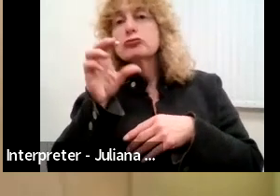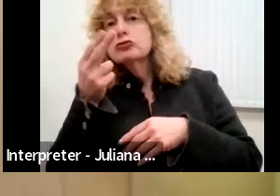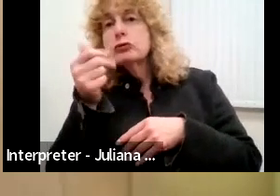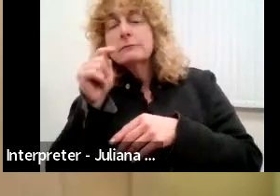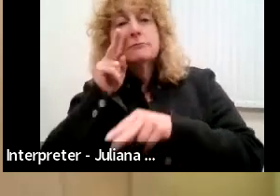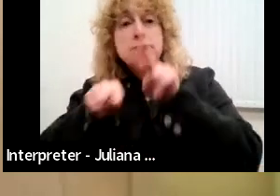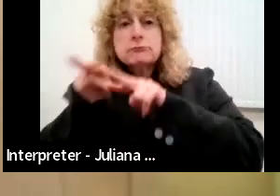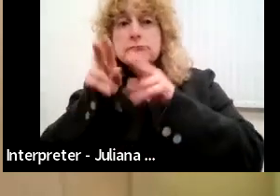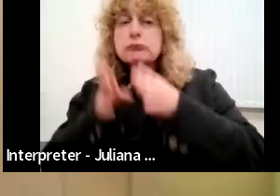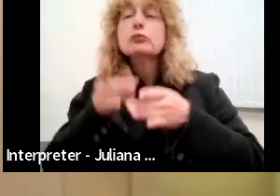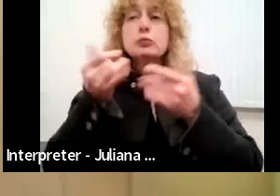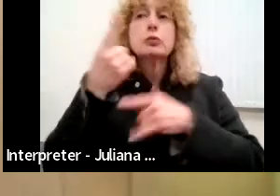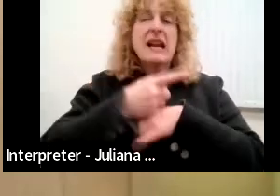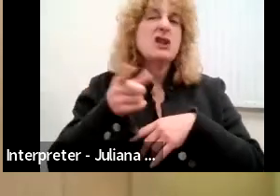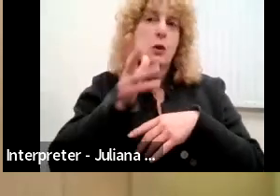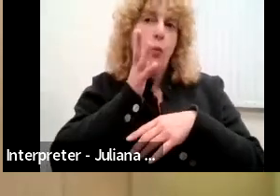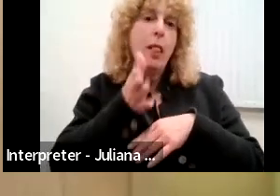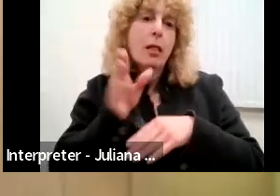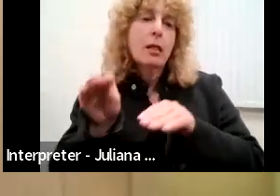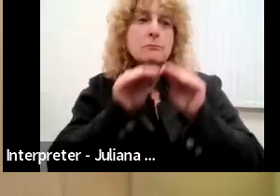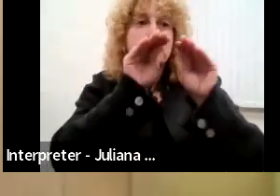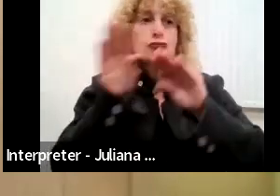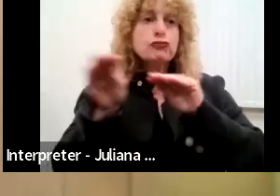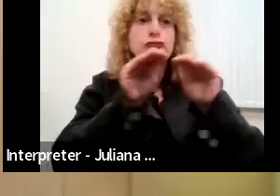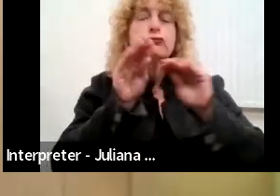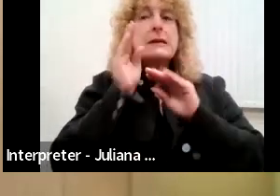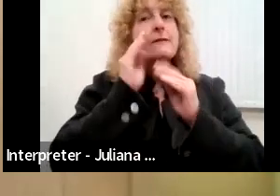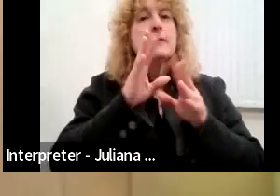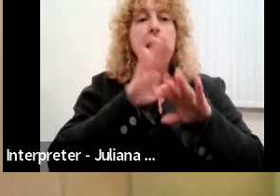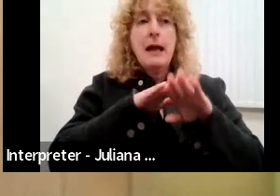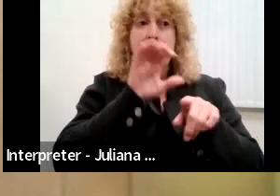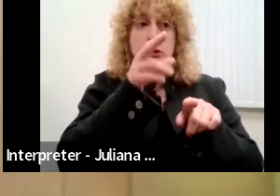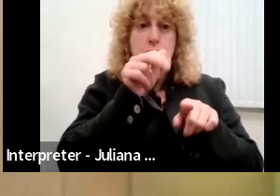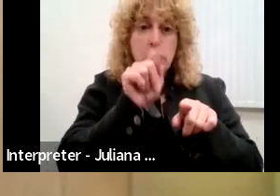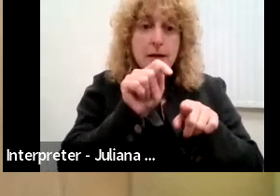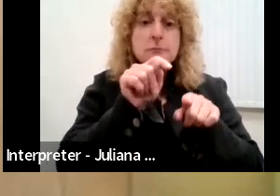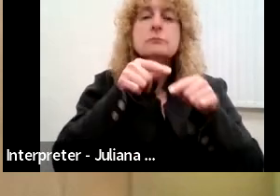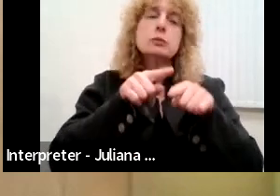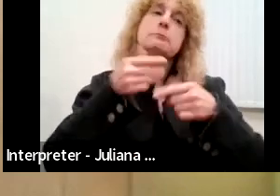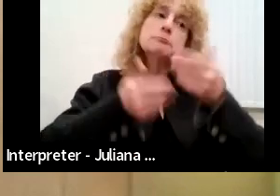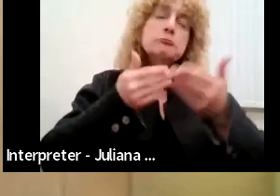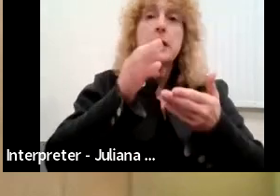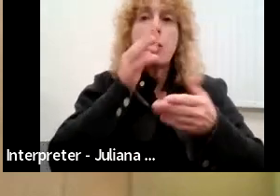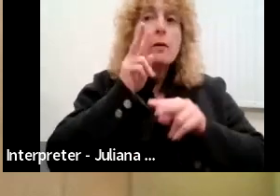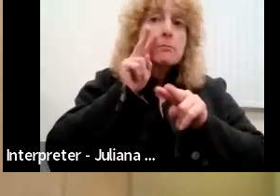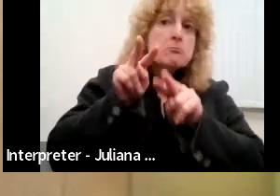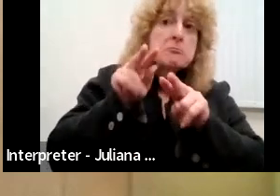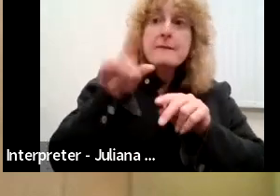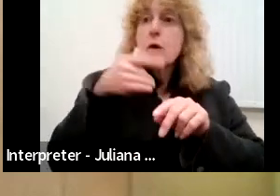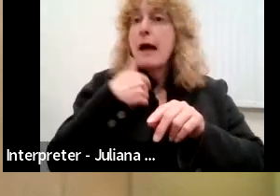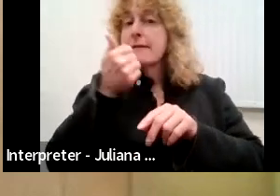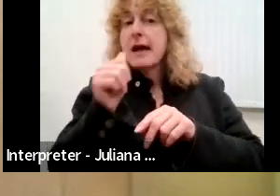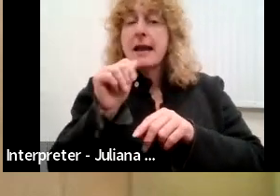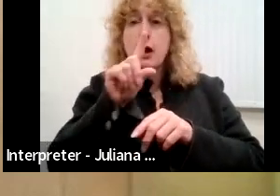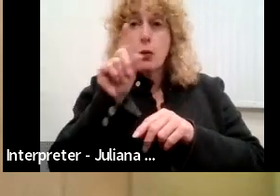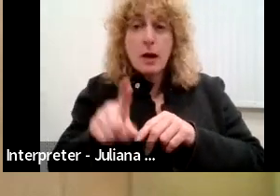will be putting information in the chat as we go along, and then she will also be monitoring the chat. If you have any questions,